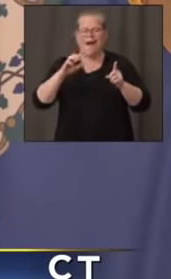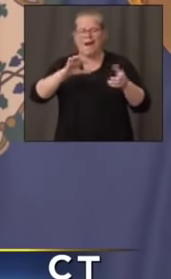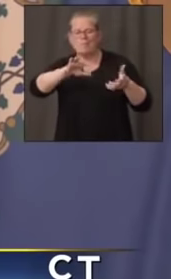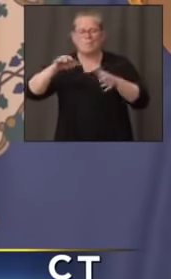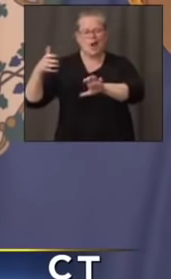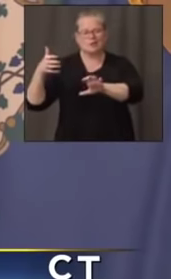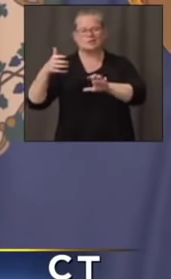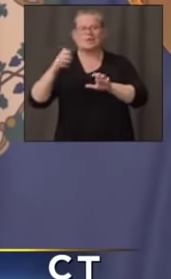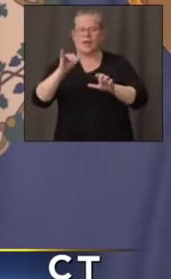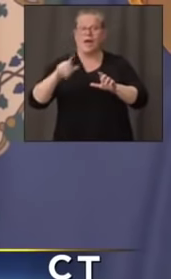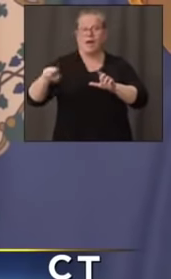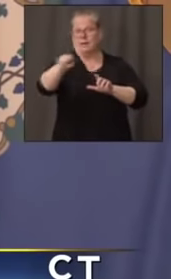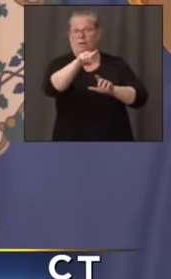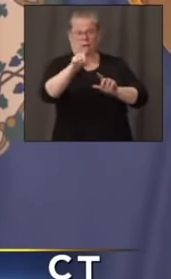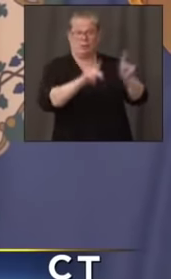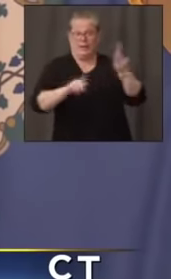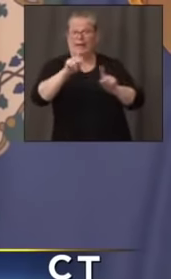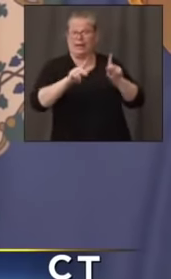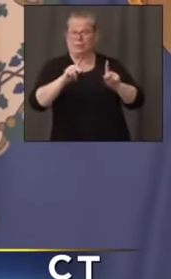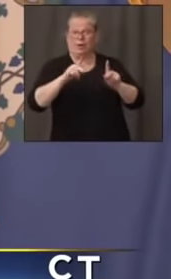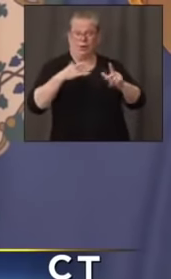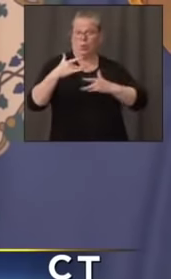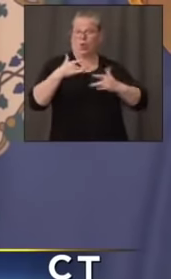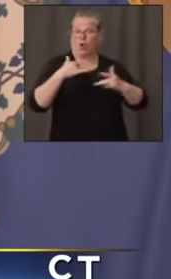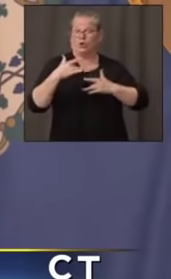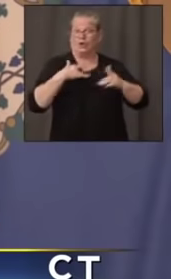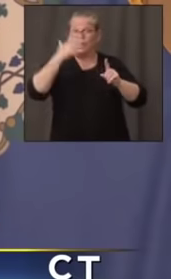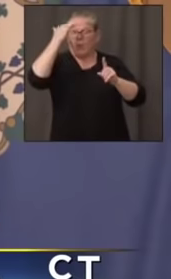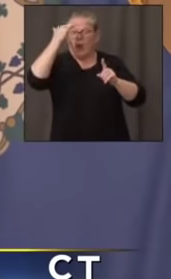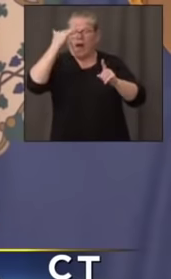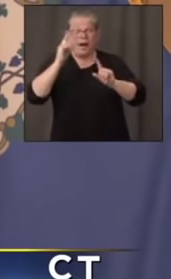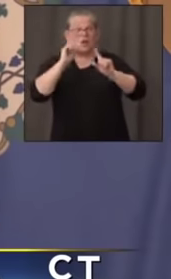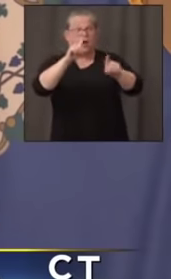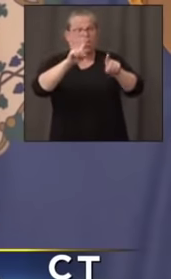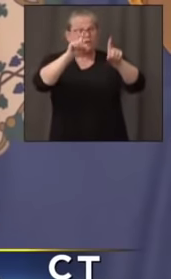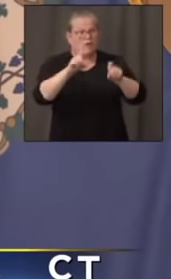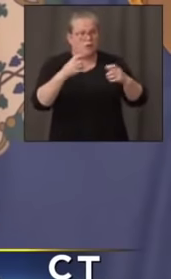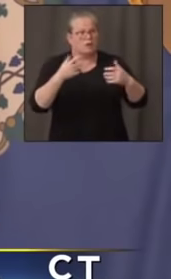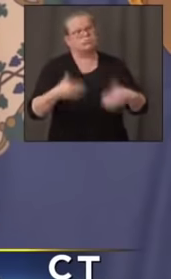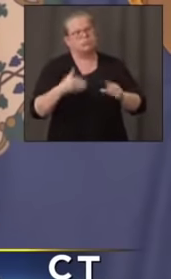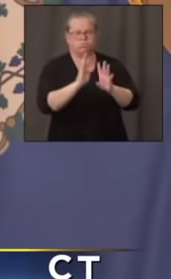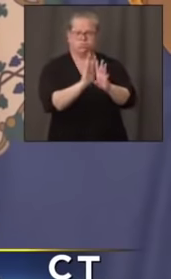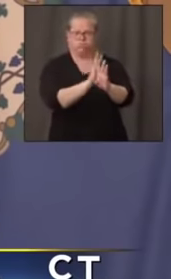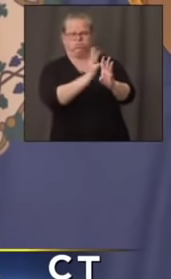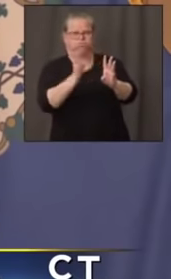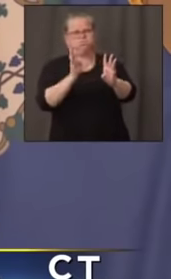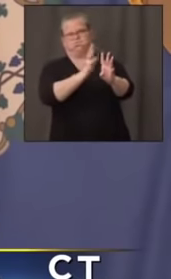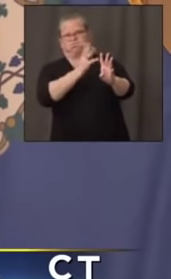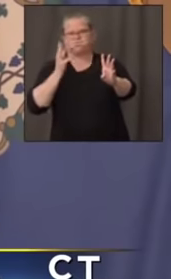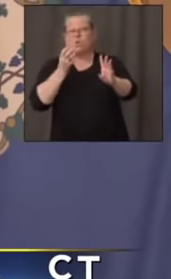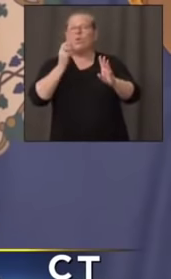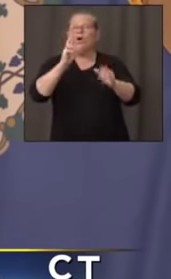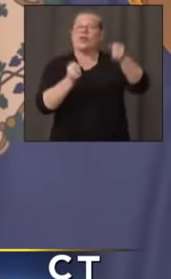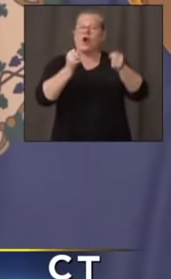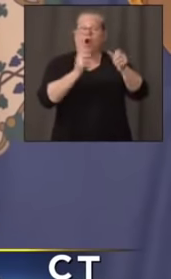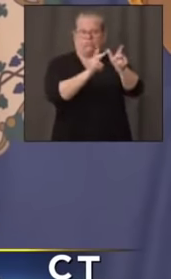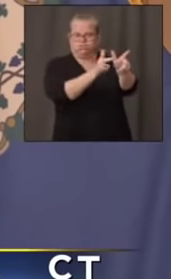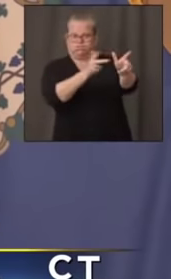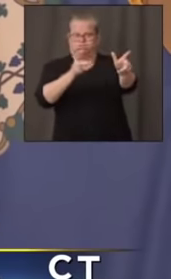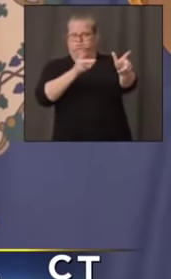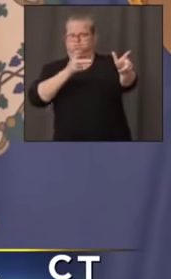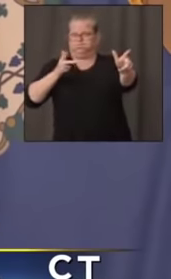and rightfully so, and there are long lines for testing. So I take advantage of where we are as a state right now